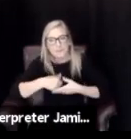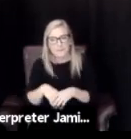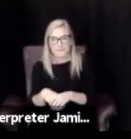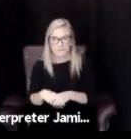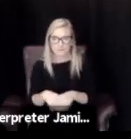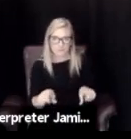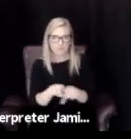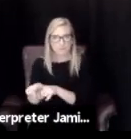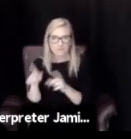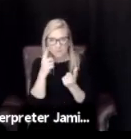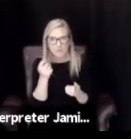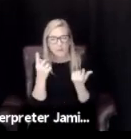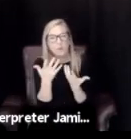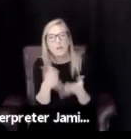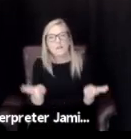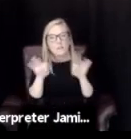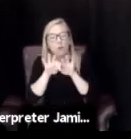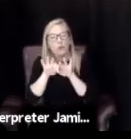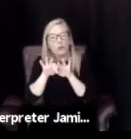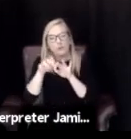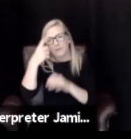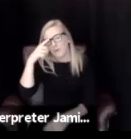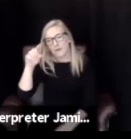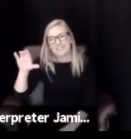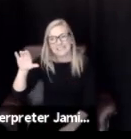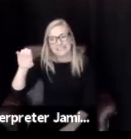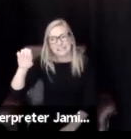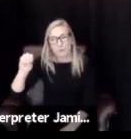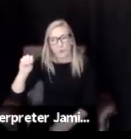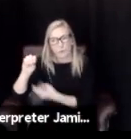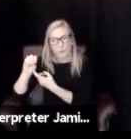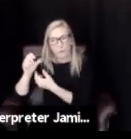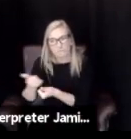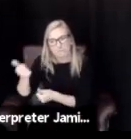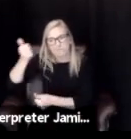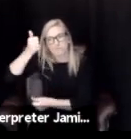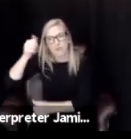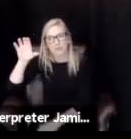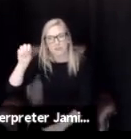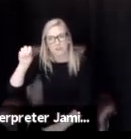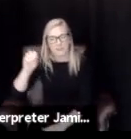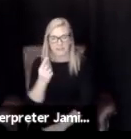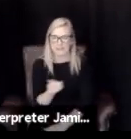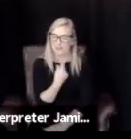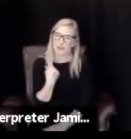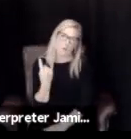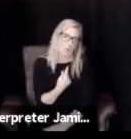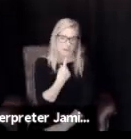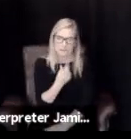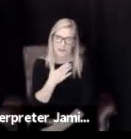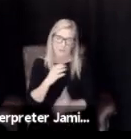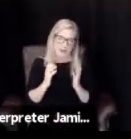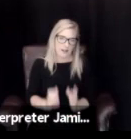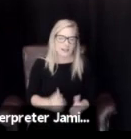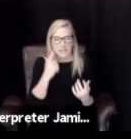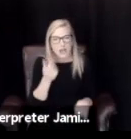Also, understand what's important to the CEO. So one of the first things I have always told my clients is